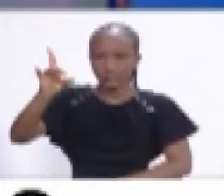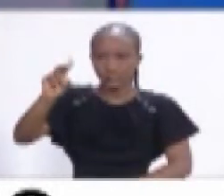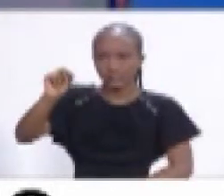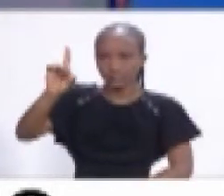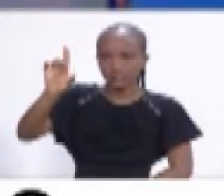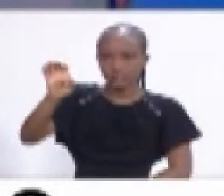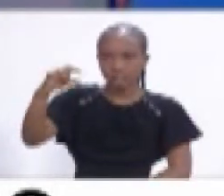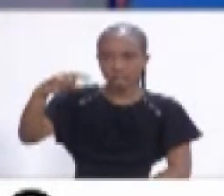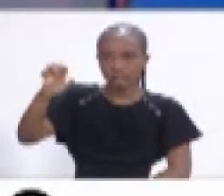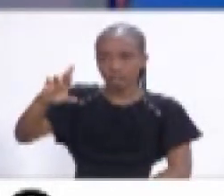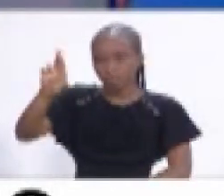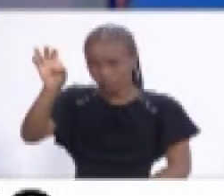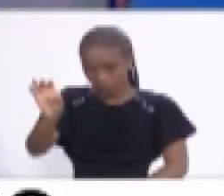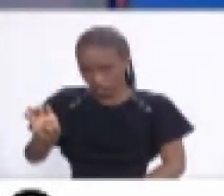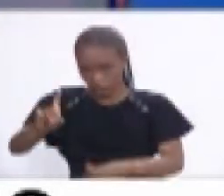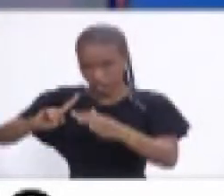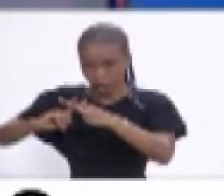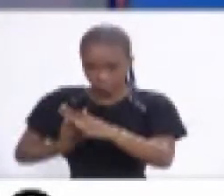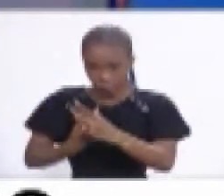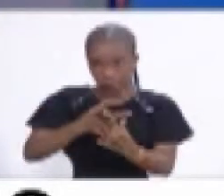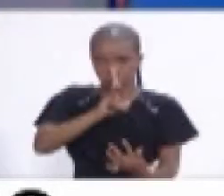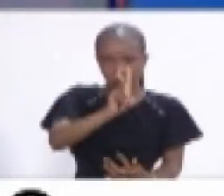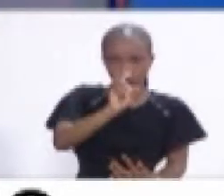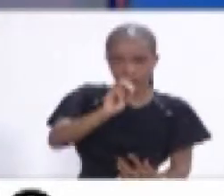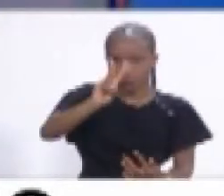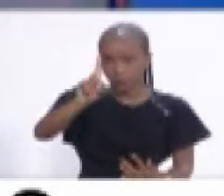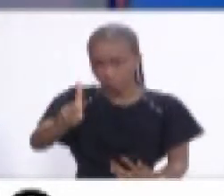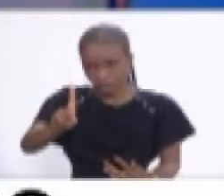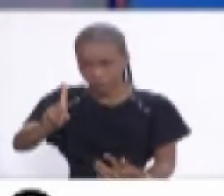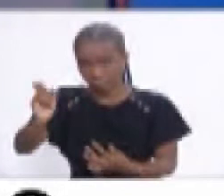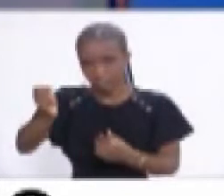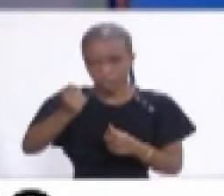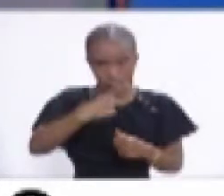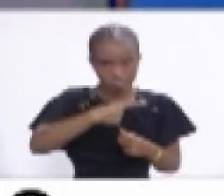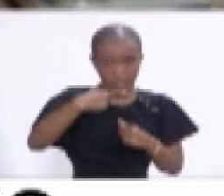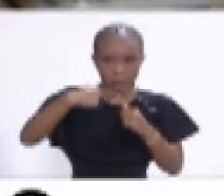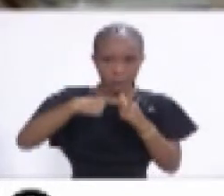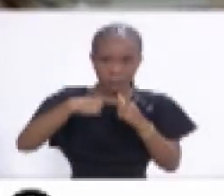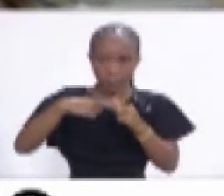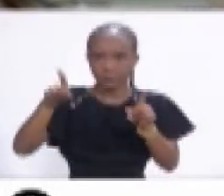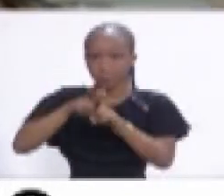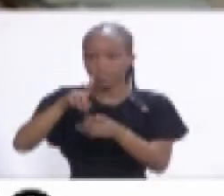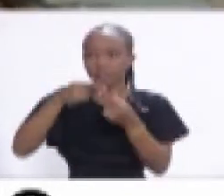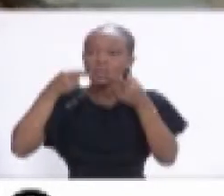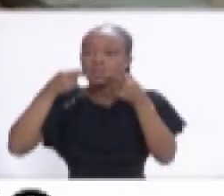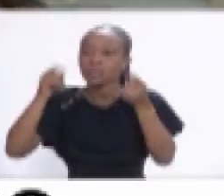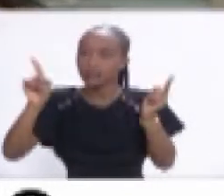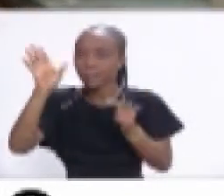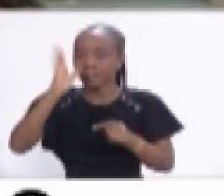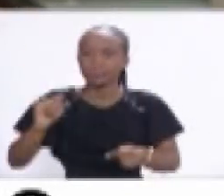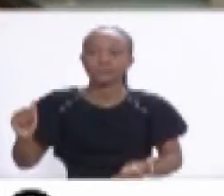Executive Officer effective July 1st, 2021. His appointment was announced by the Council's chairpersons, Dr.